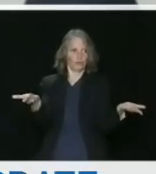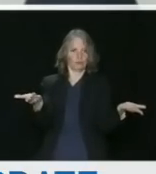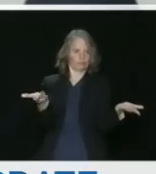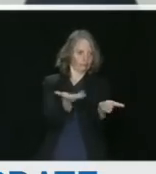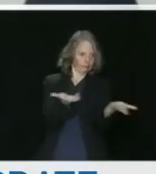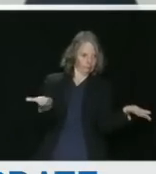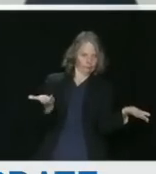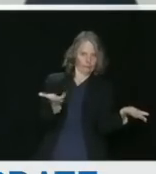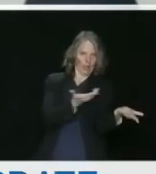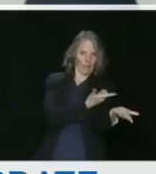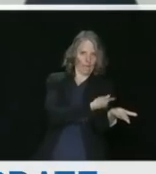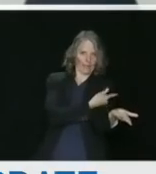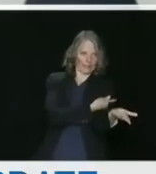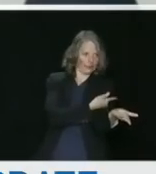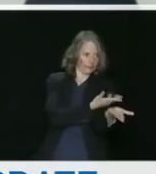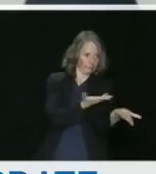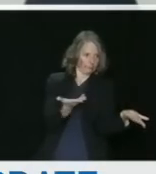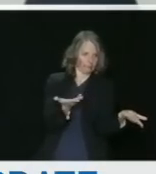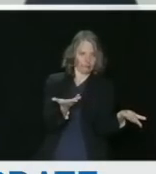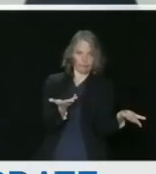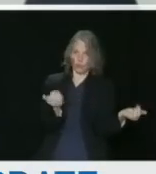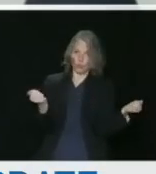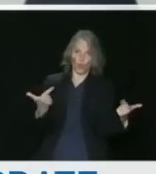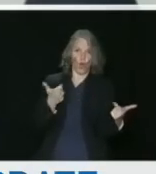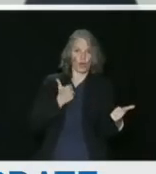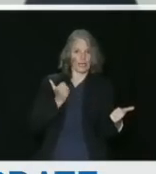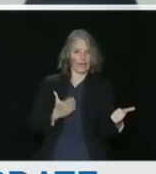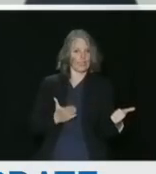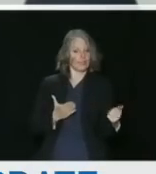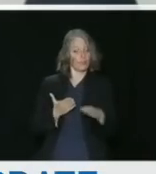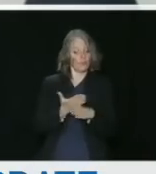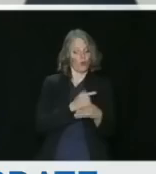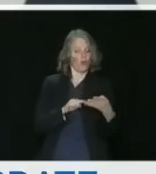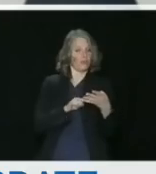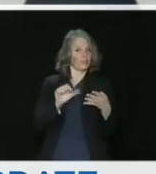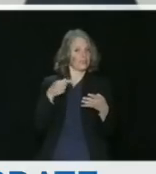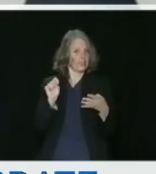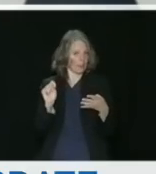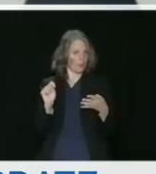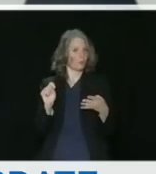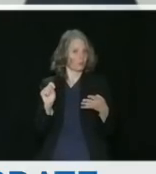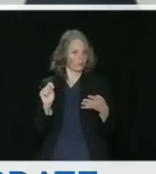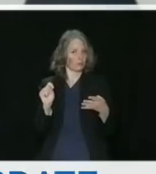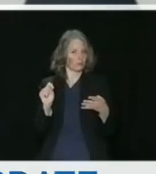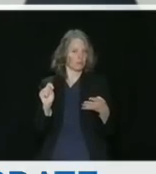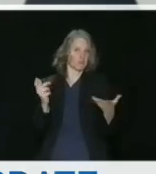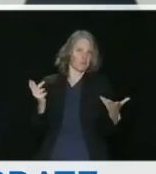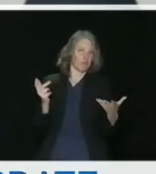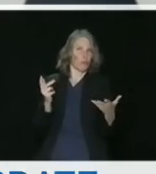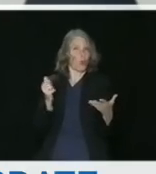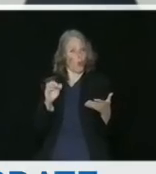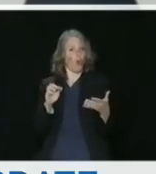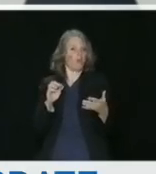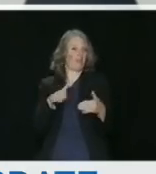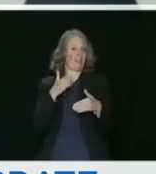Canadians between or by September 30th, or even saying by the end of